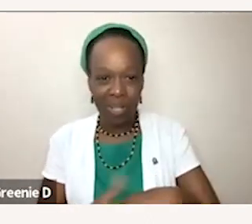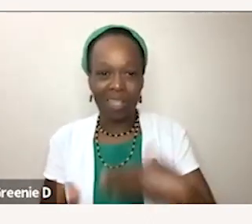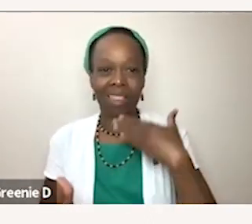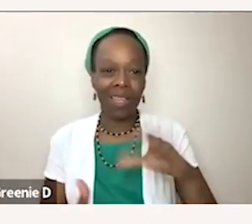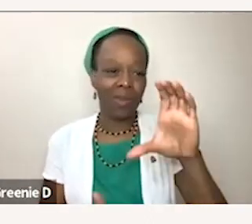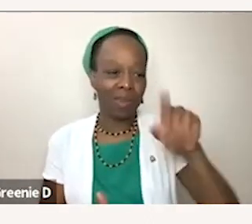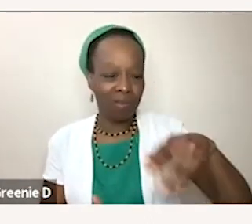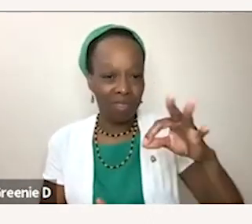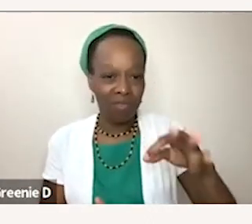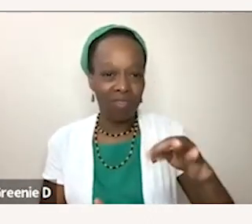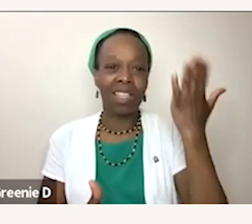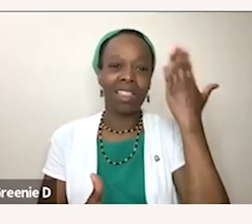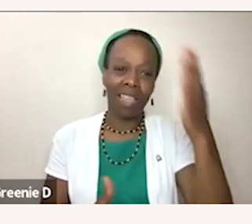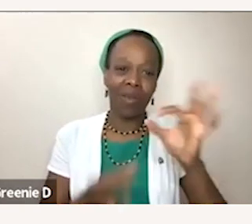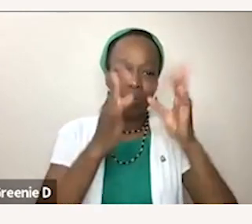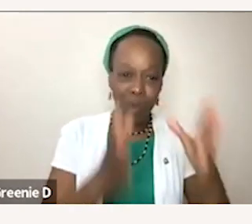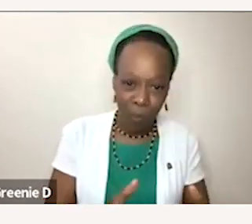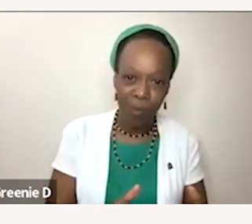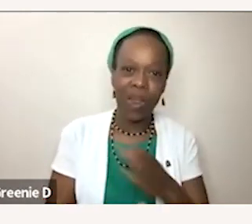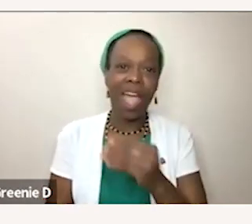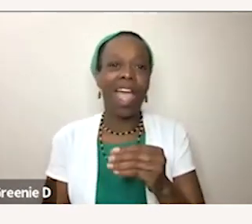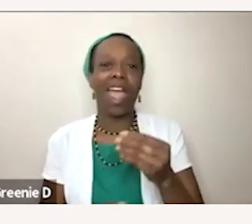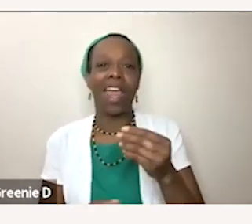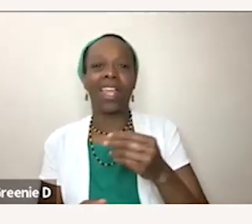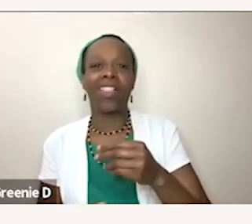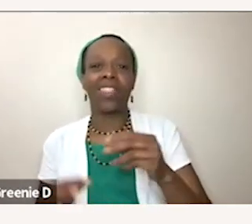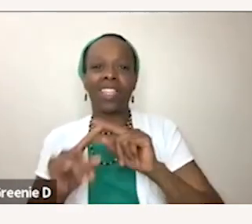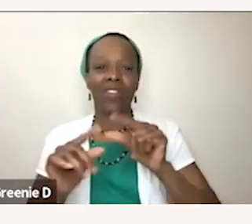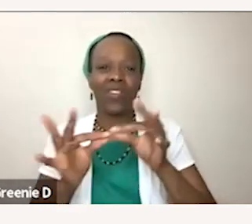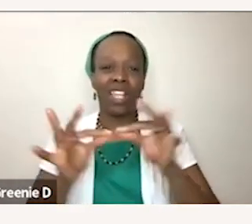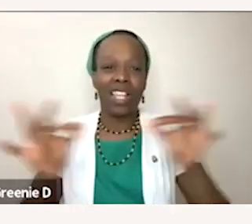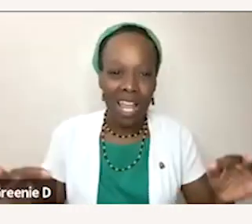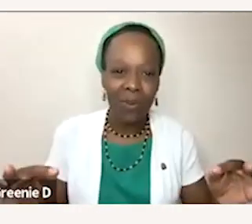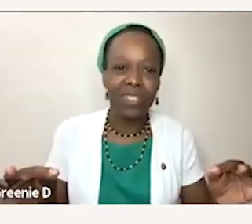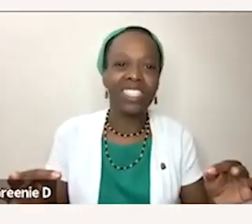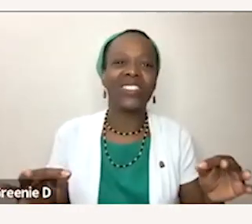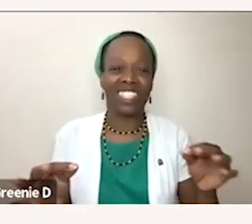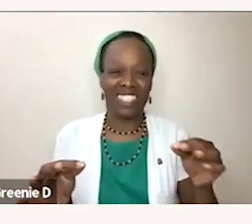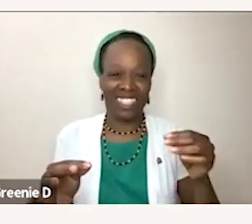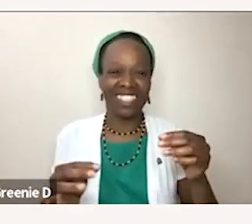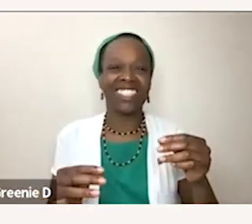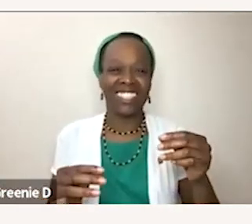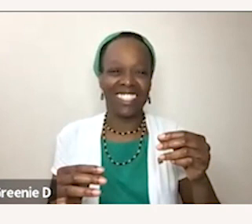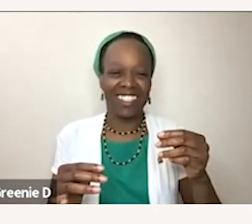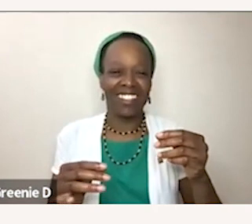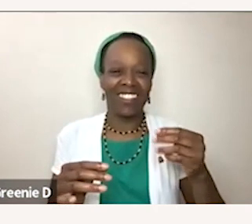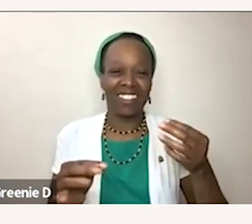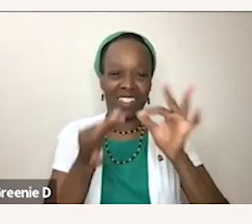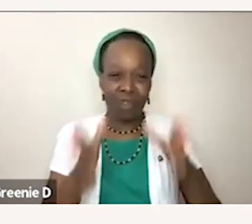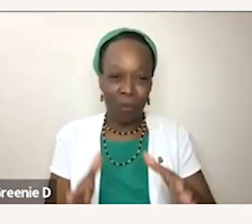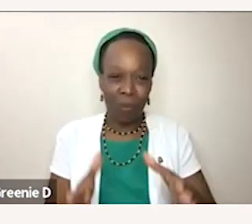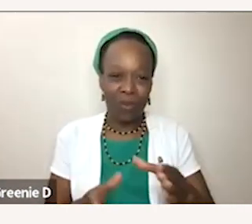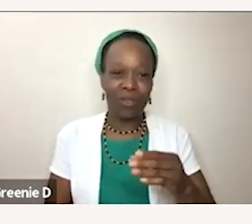content. Thank you Greenie for the amazing ASL interpretation. Ulisse, see you. Thank you for translating for us. And